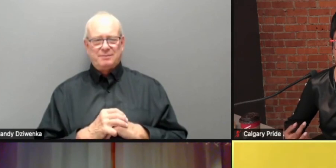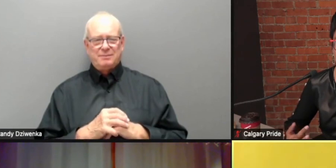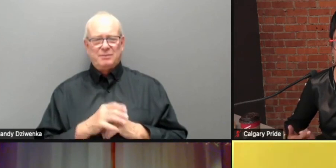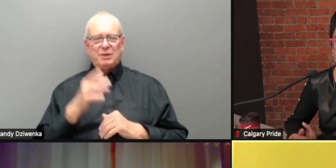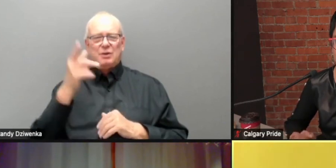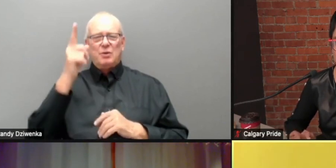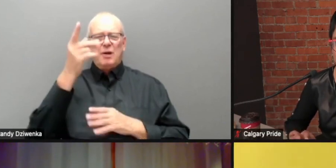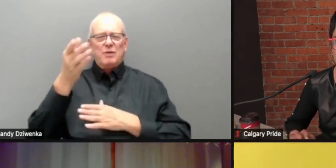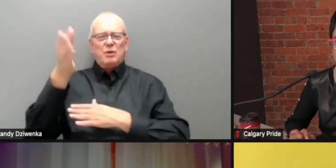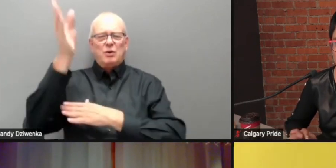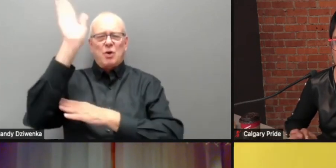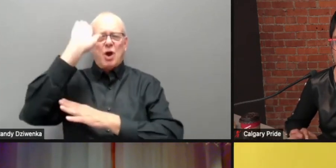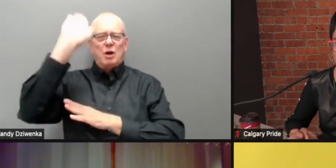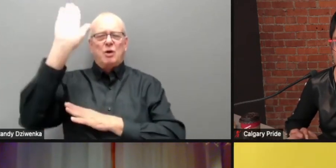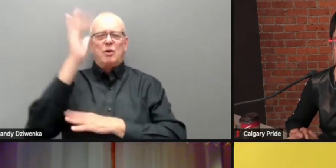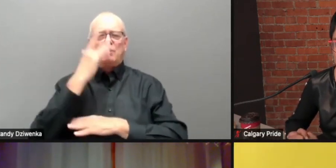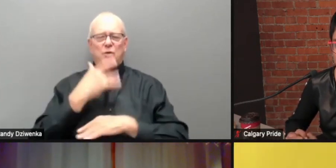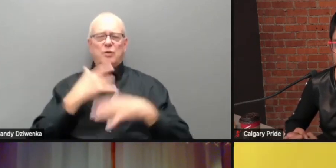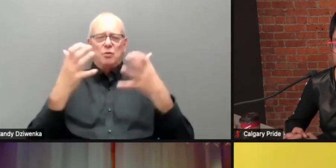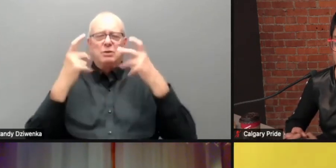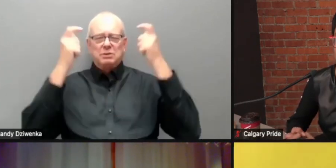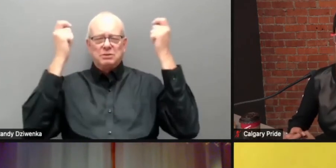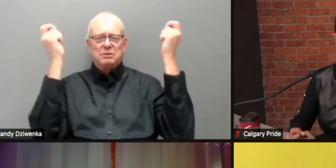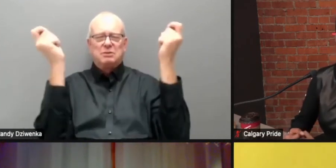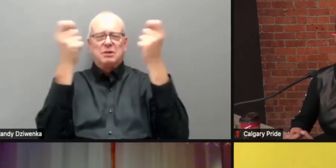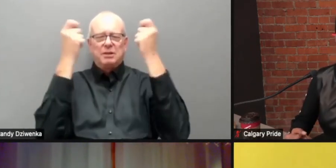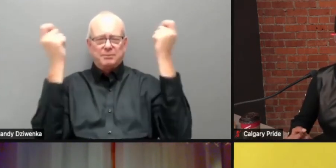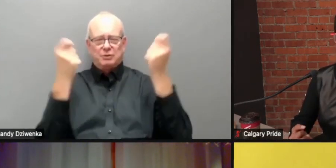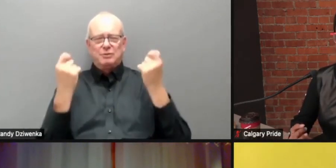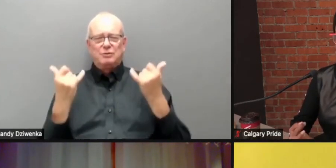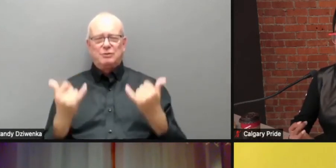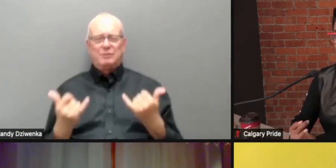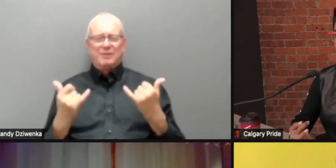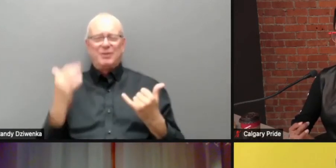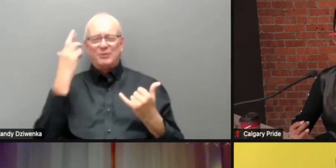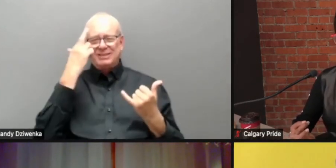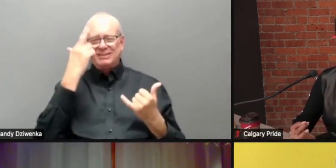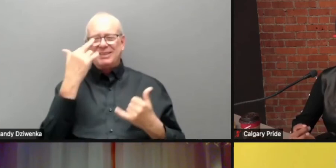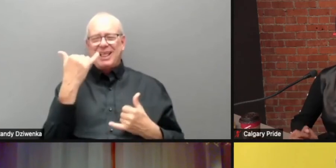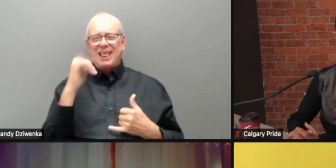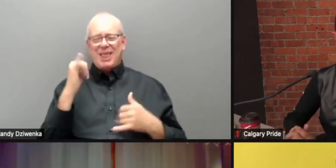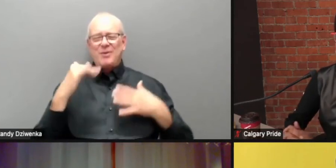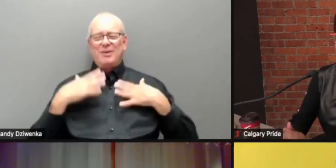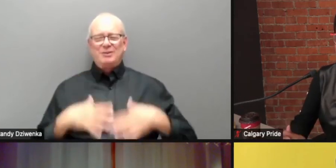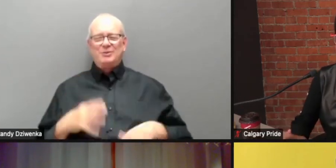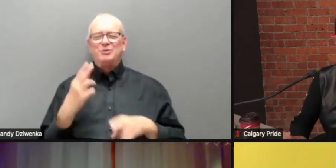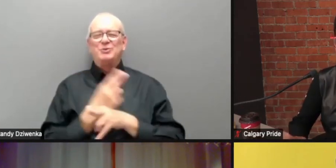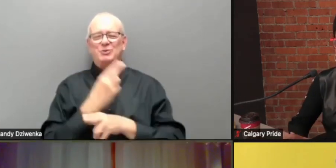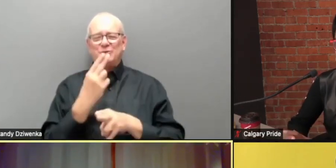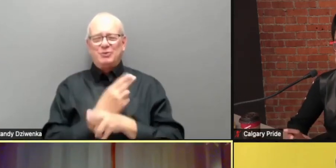wear yellow. Yes. It's a very fitting color for the occasion.